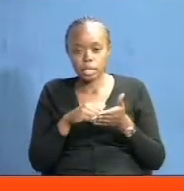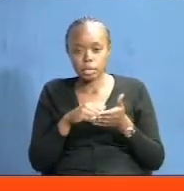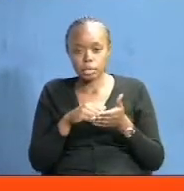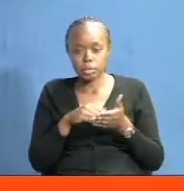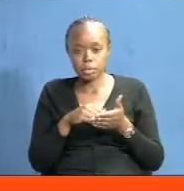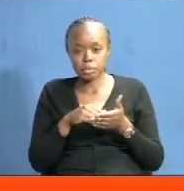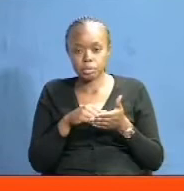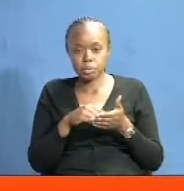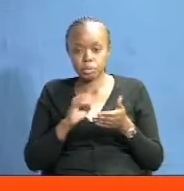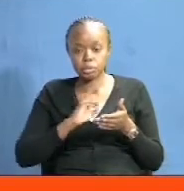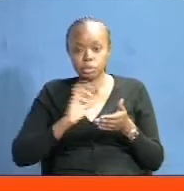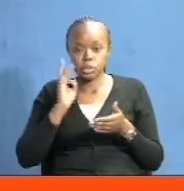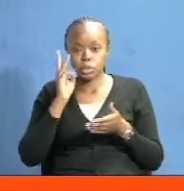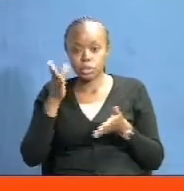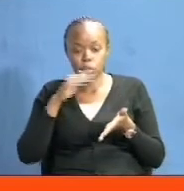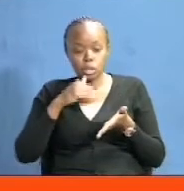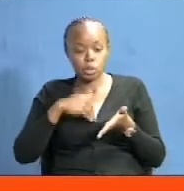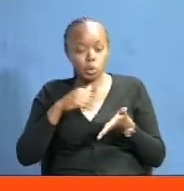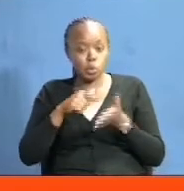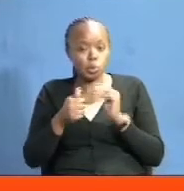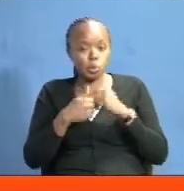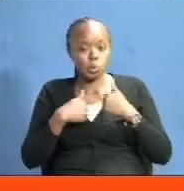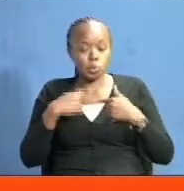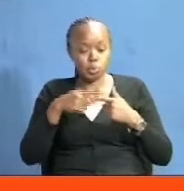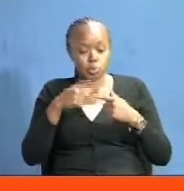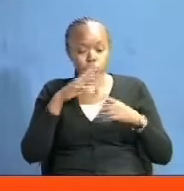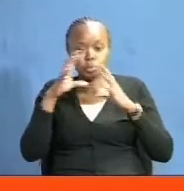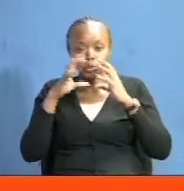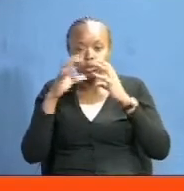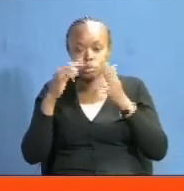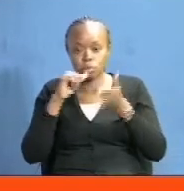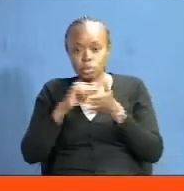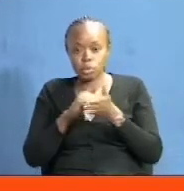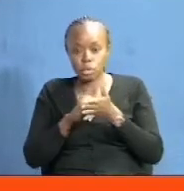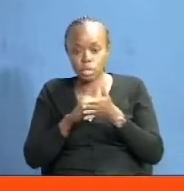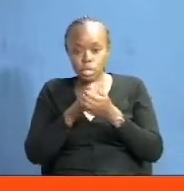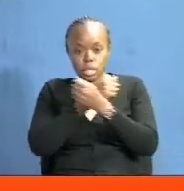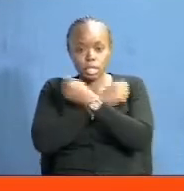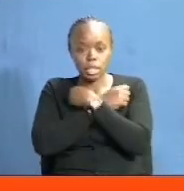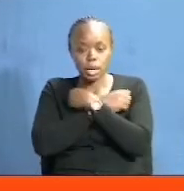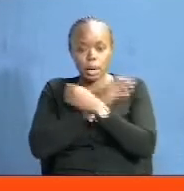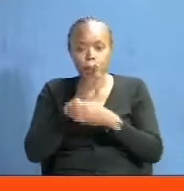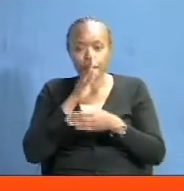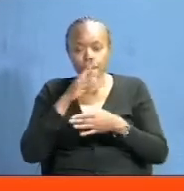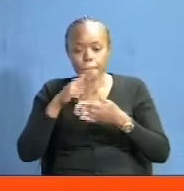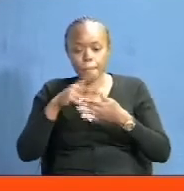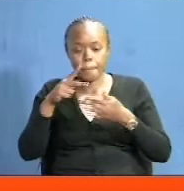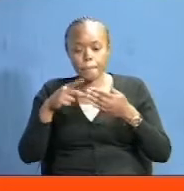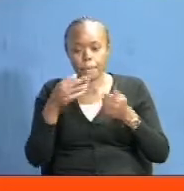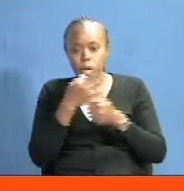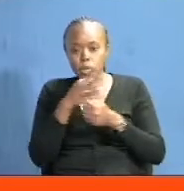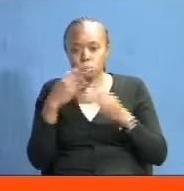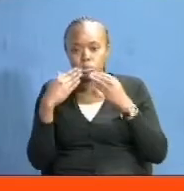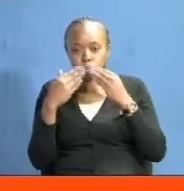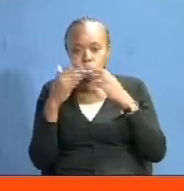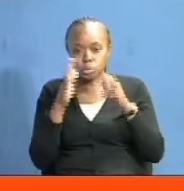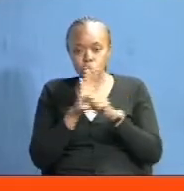I will come. If you invite me, definitely I will come. This is a conversation that I love to be a part of. Sure. Thank you. Thank you so